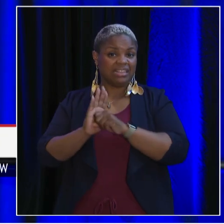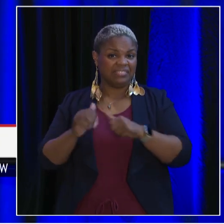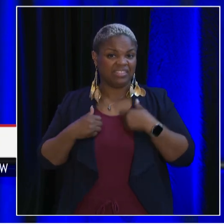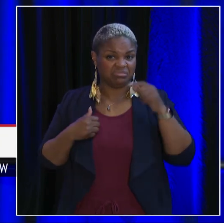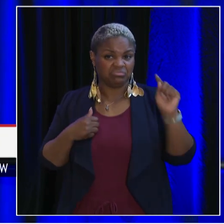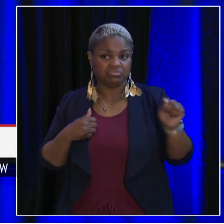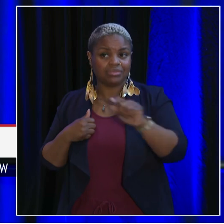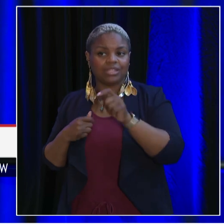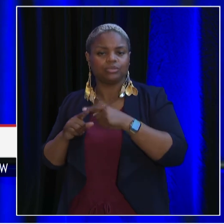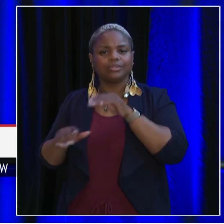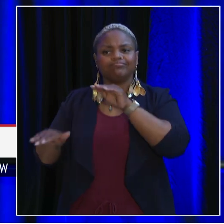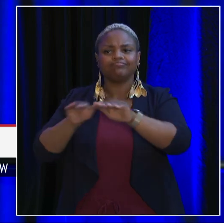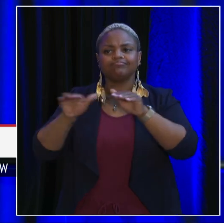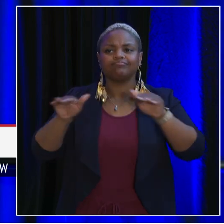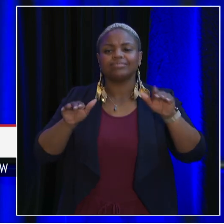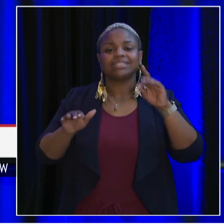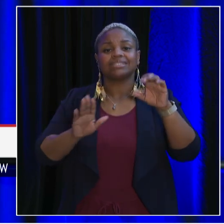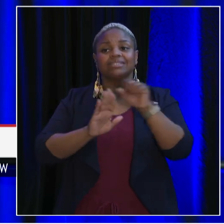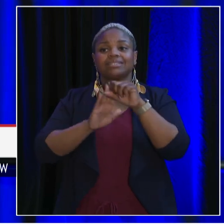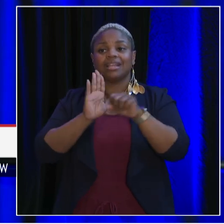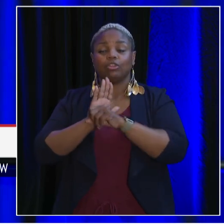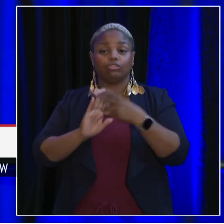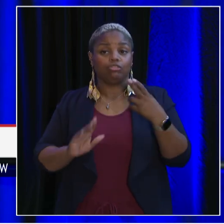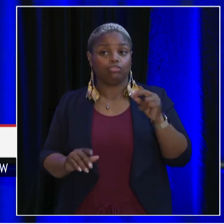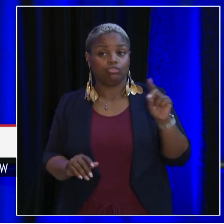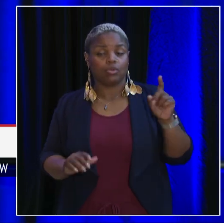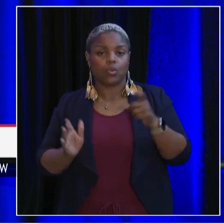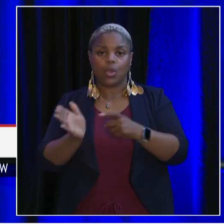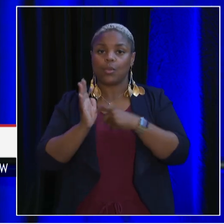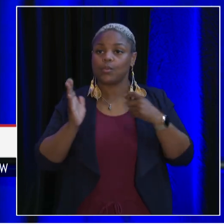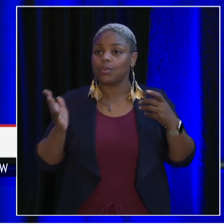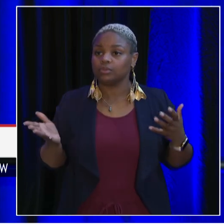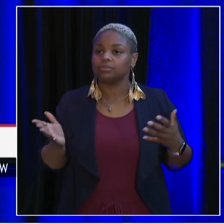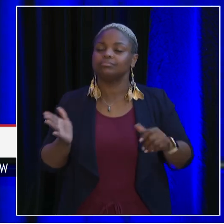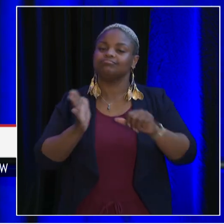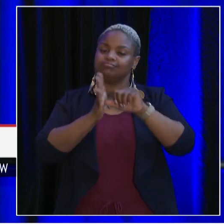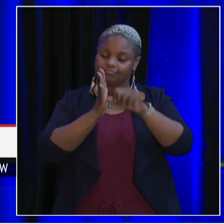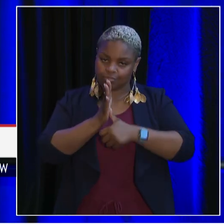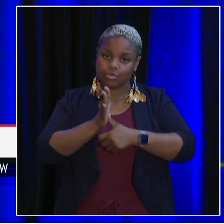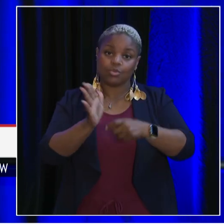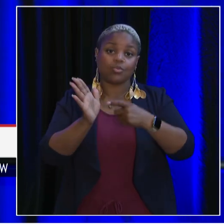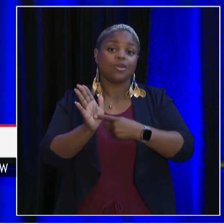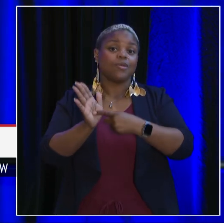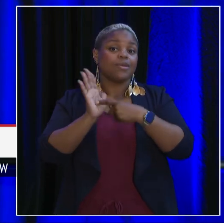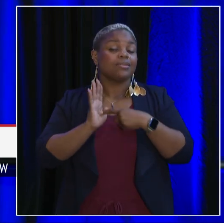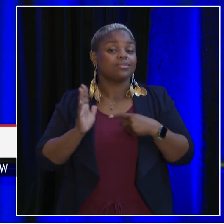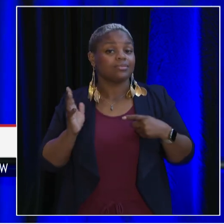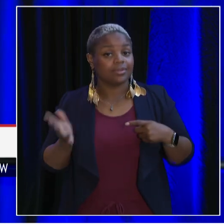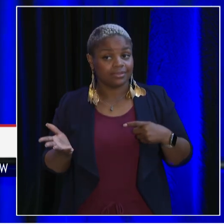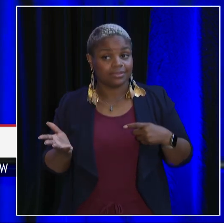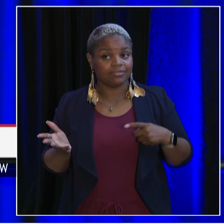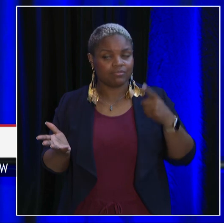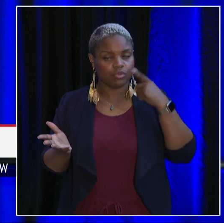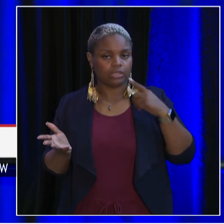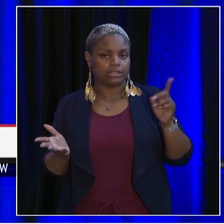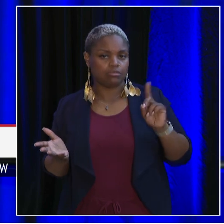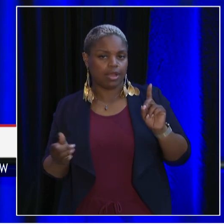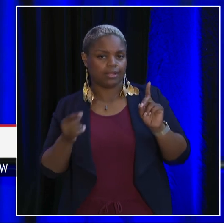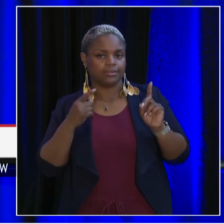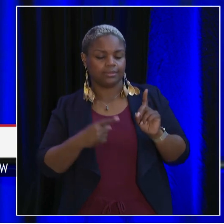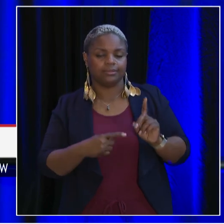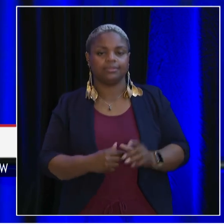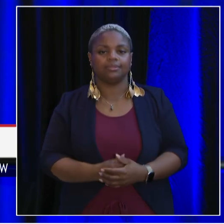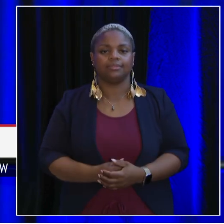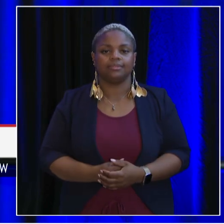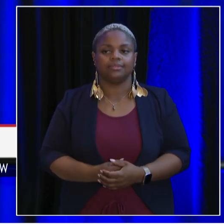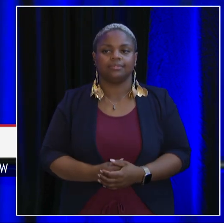underscore that word. It is a requirement for our nation's democracy. And then we need to tell them what to do.